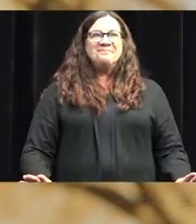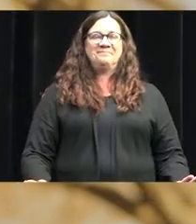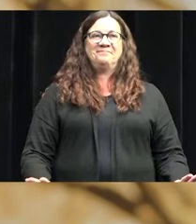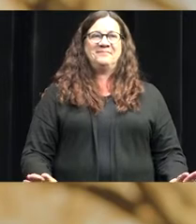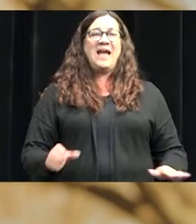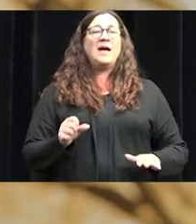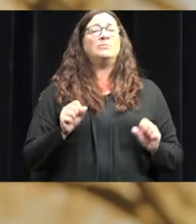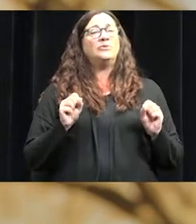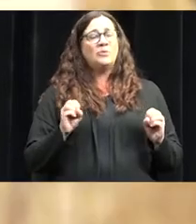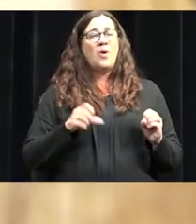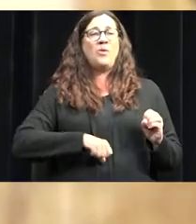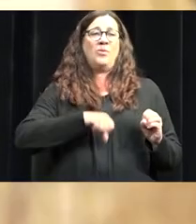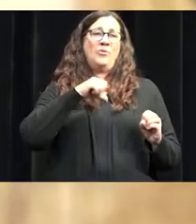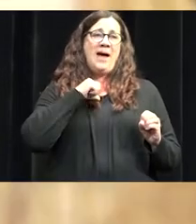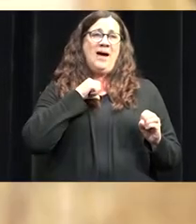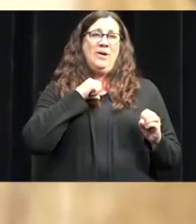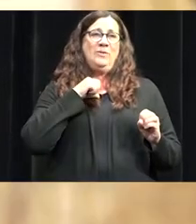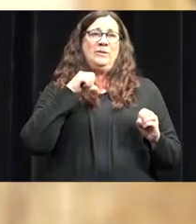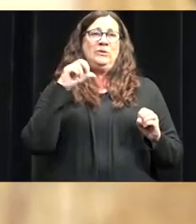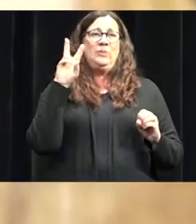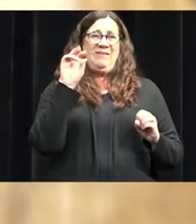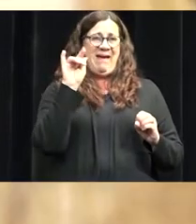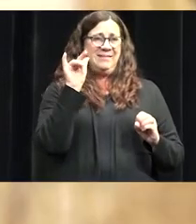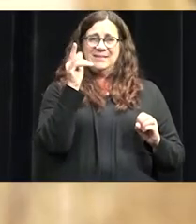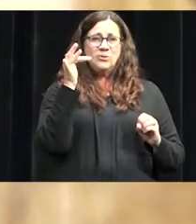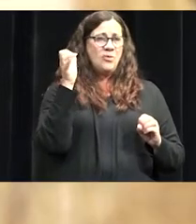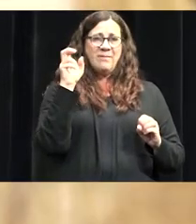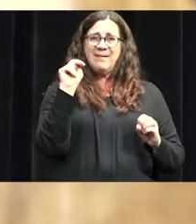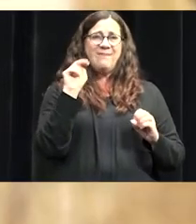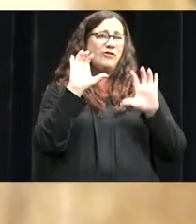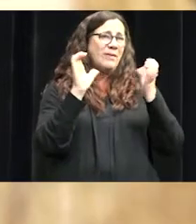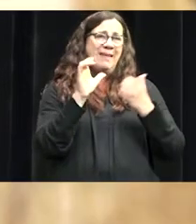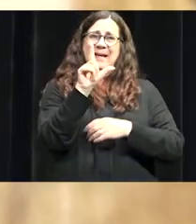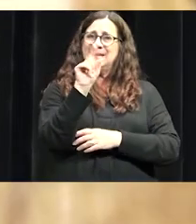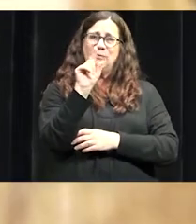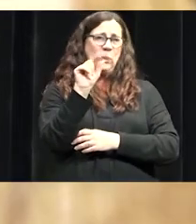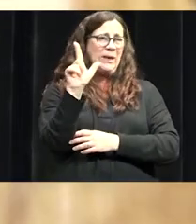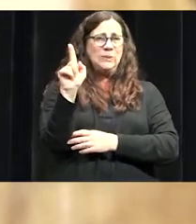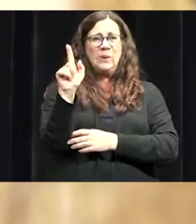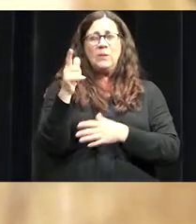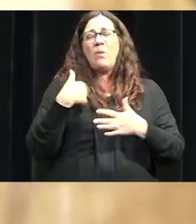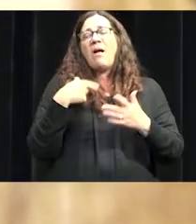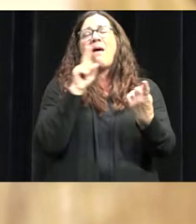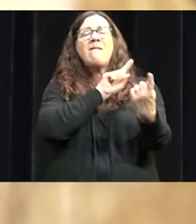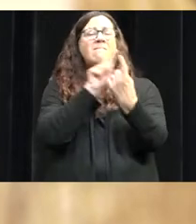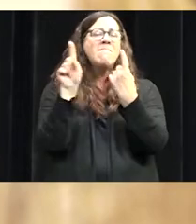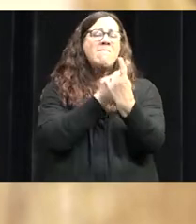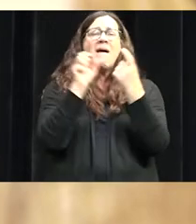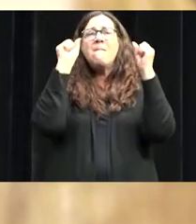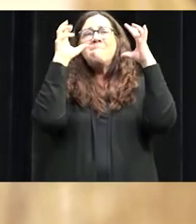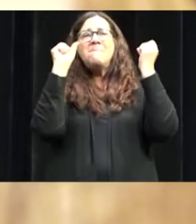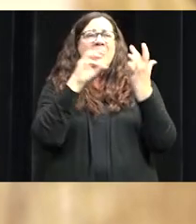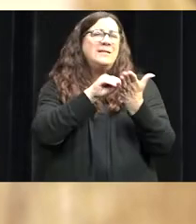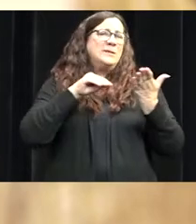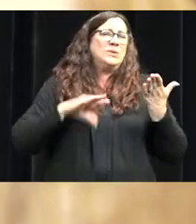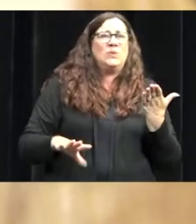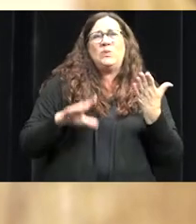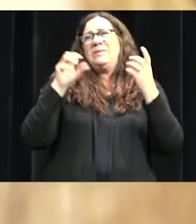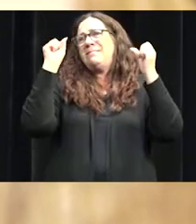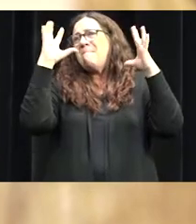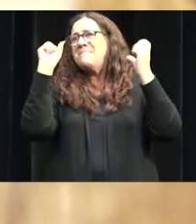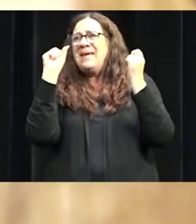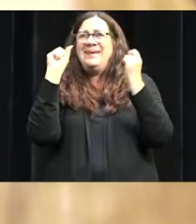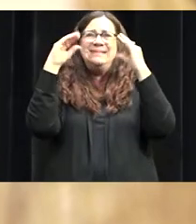the class of 2021. i've met amazing amazing students amazing teachers and it just shows that